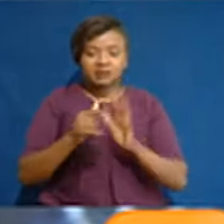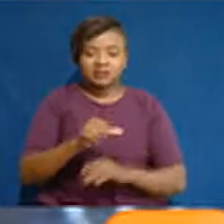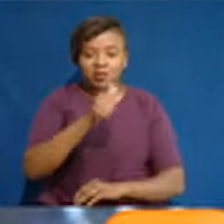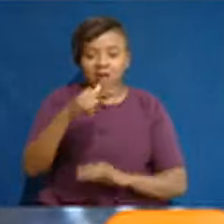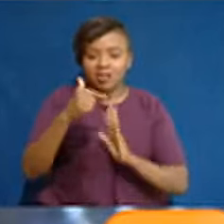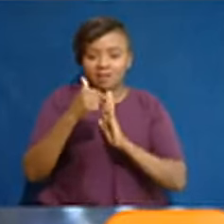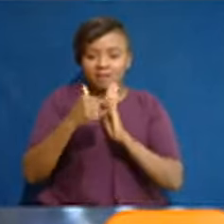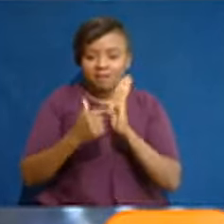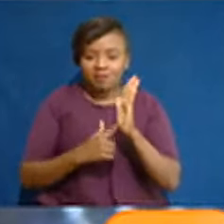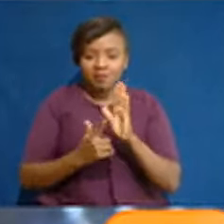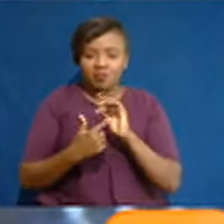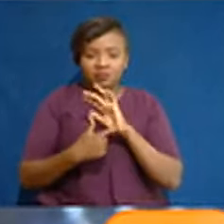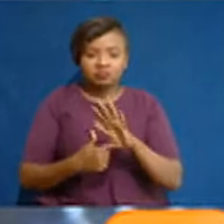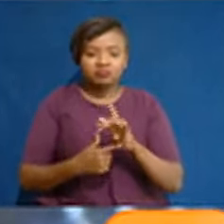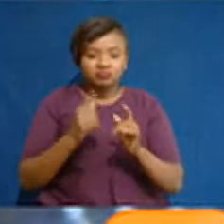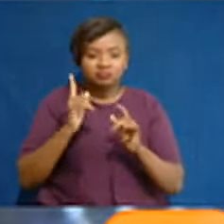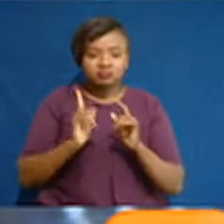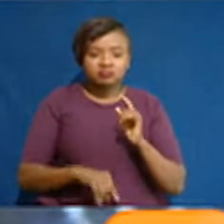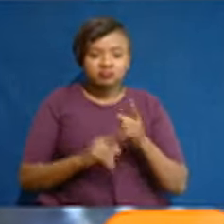is, you know, I think